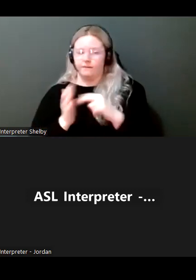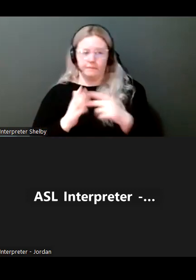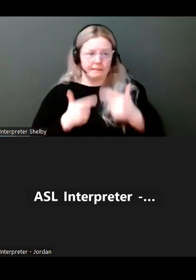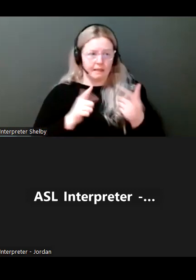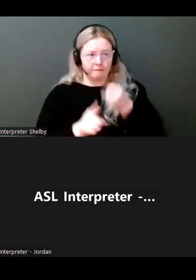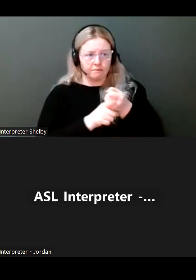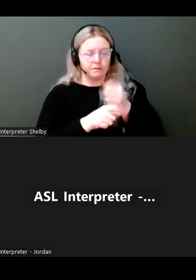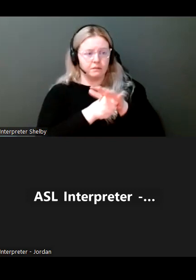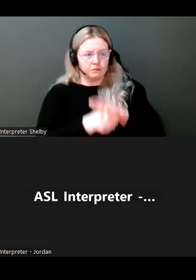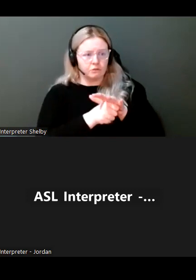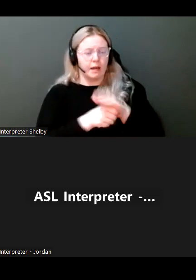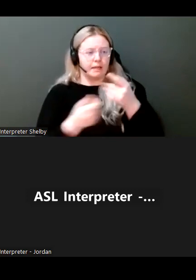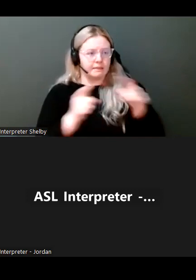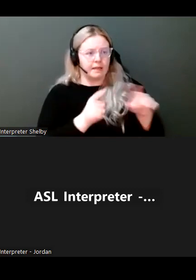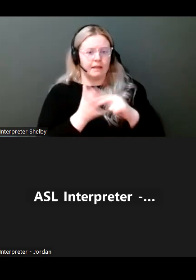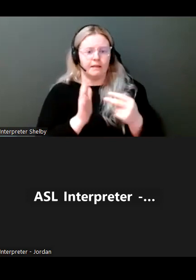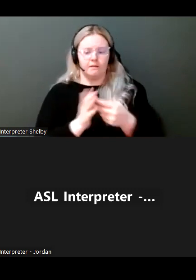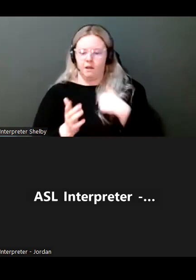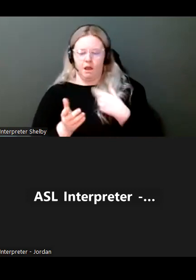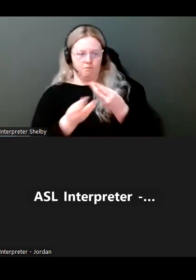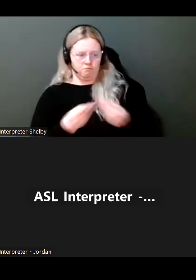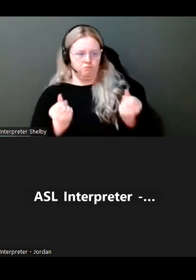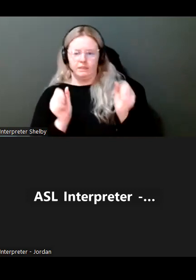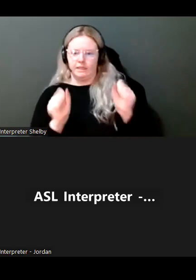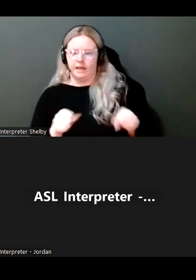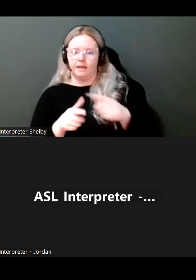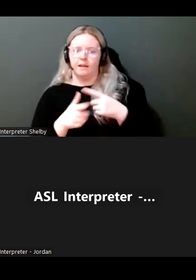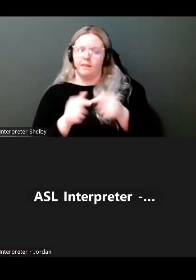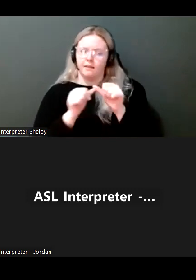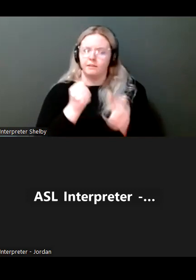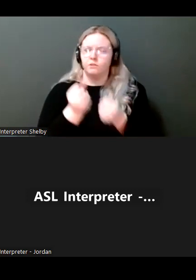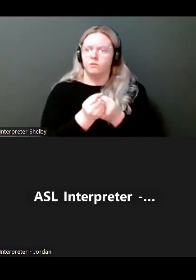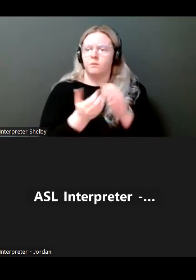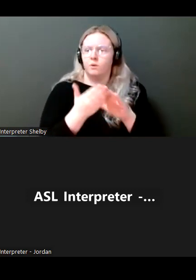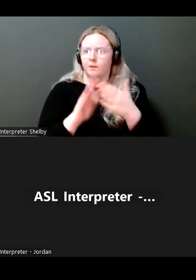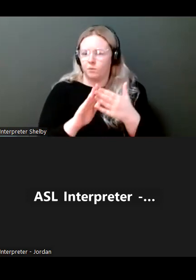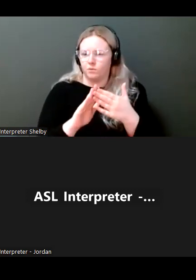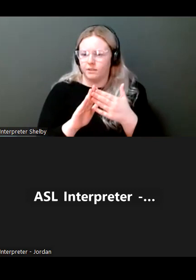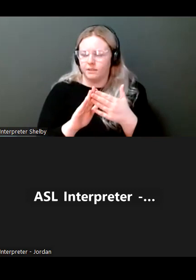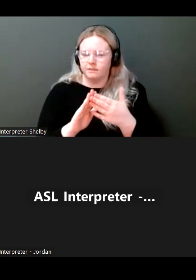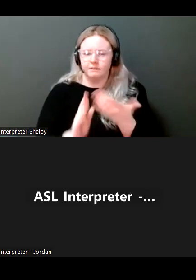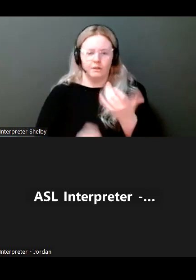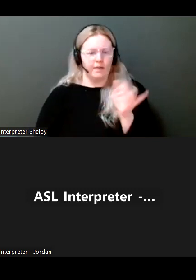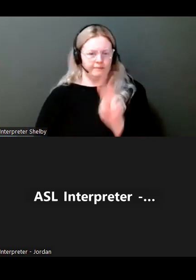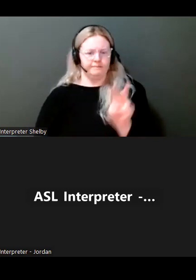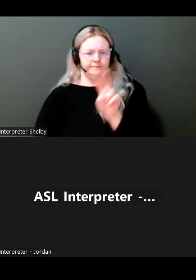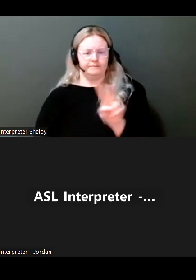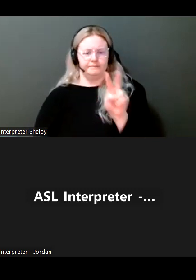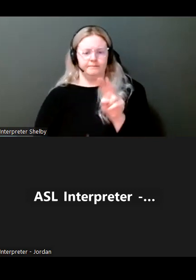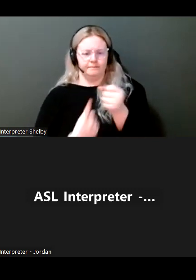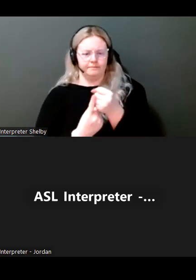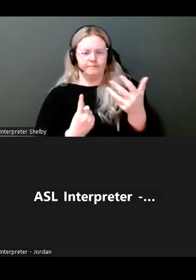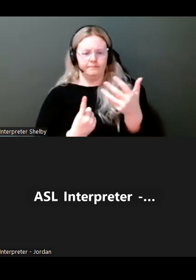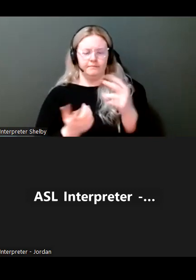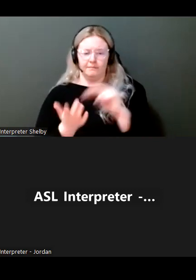able to make a contribution to his or her community. So when we look at that definition, it doesn't really talk